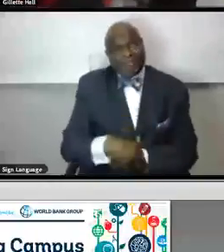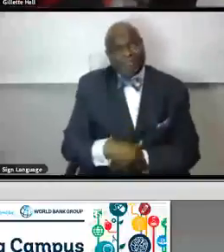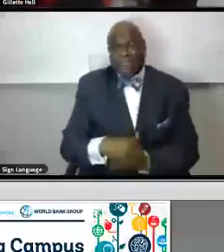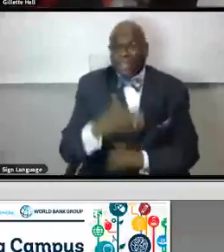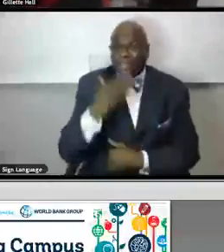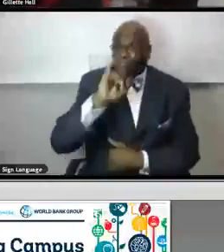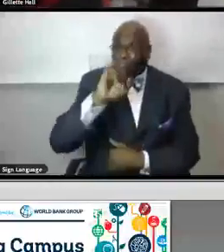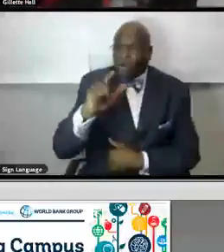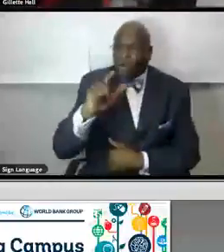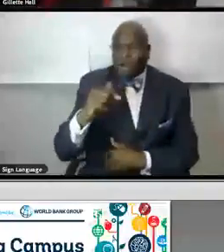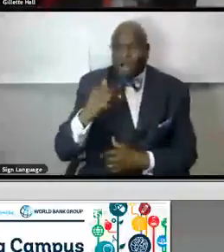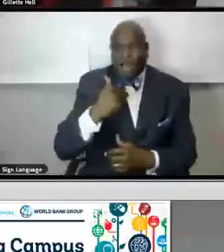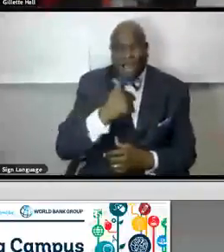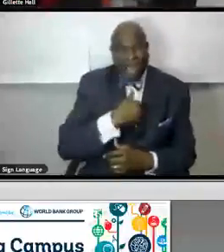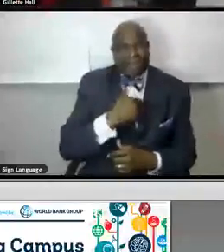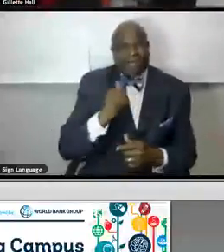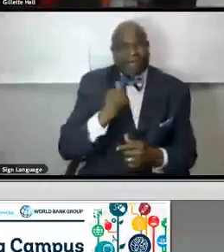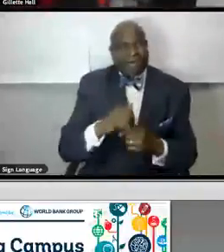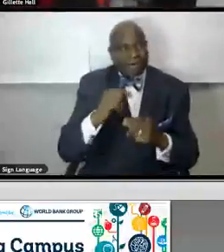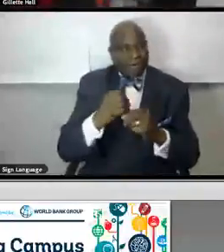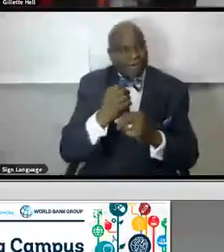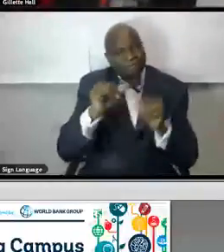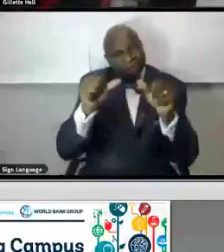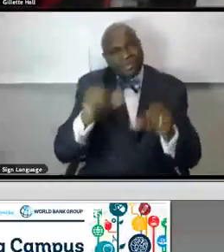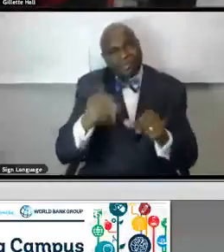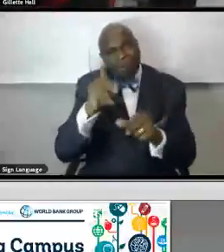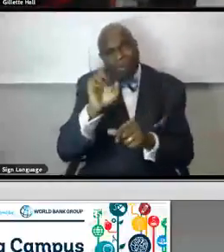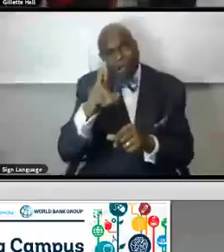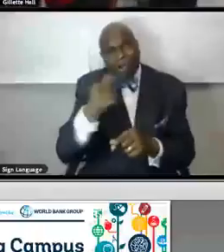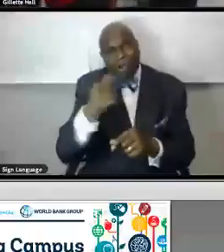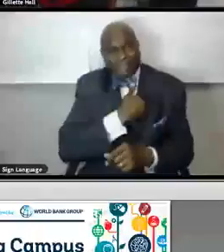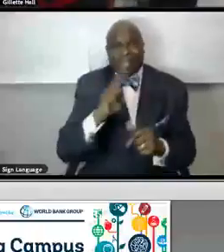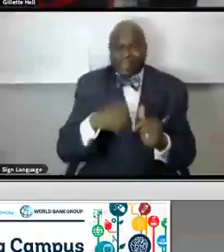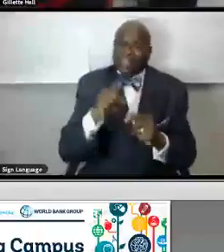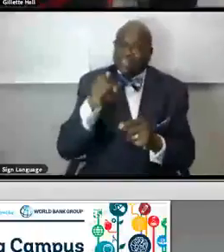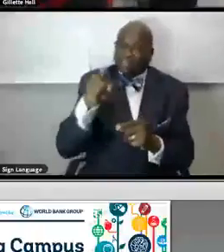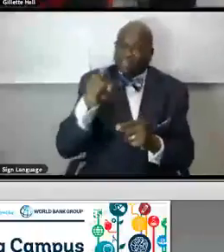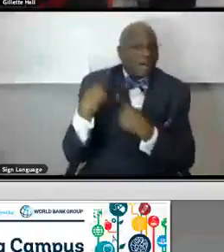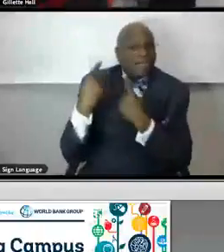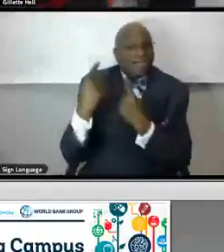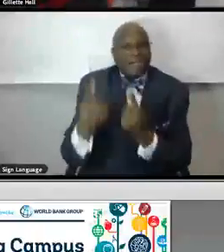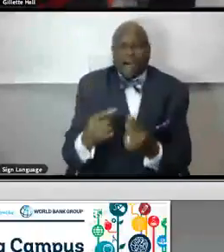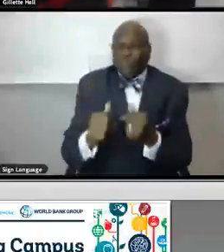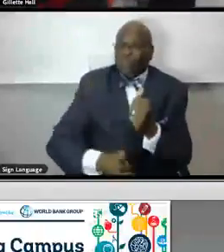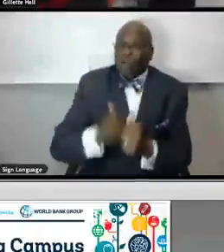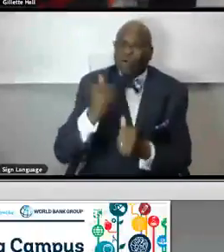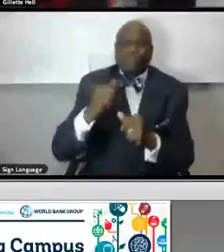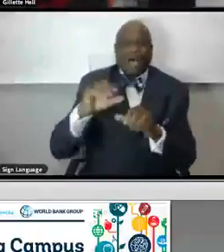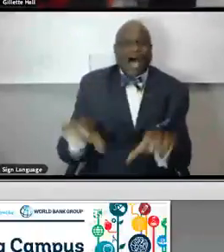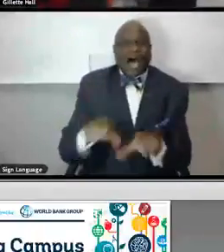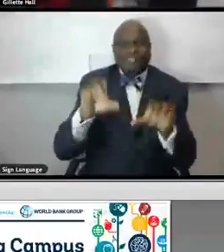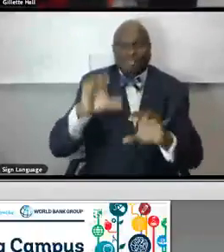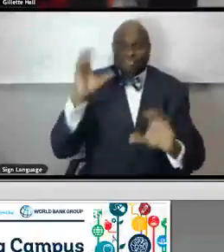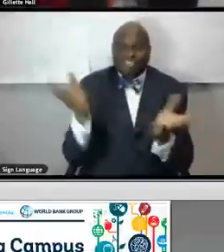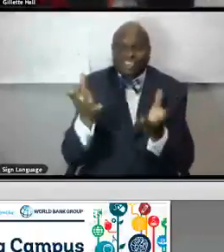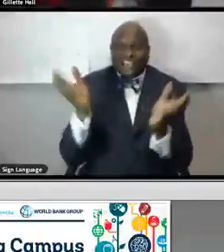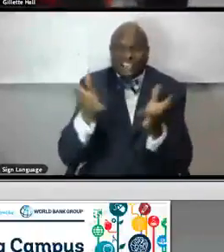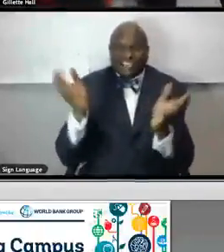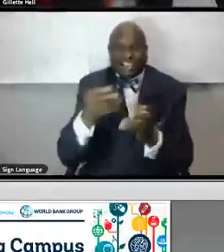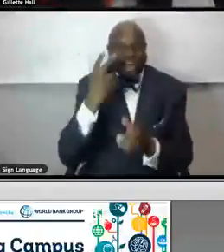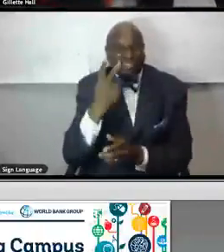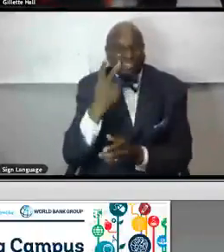Jill. Actually, I've hosted a couple of webinars, and this is by far the most active chat pod I've seen.